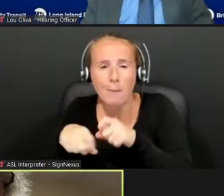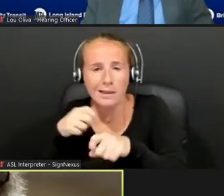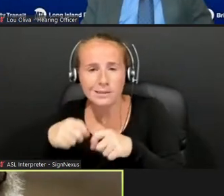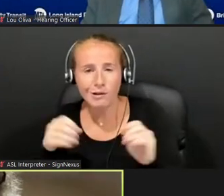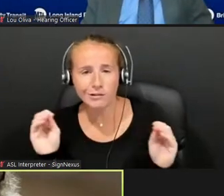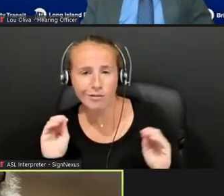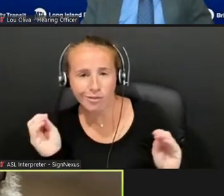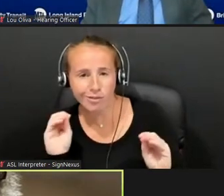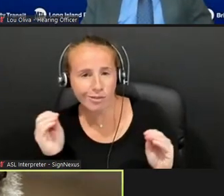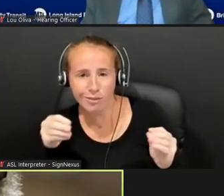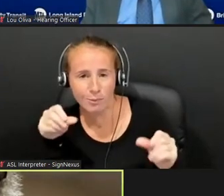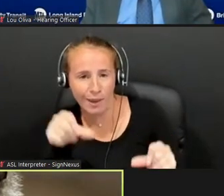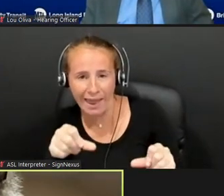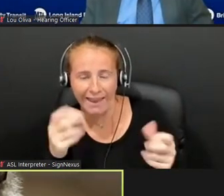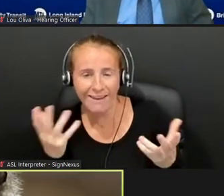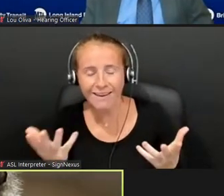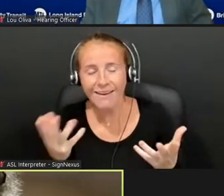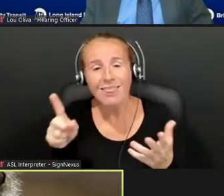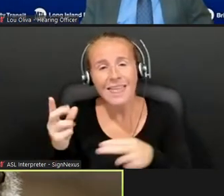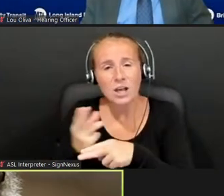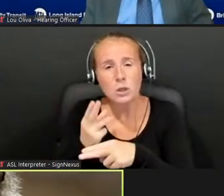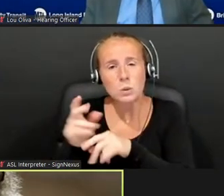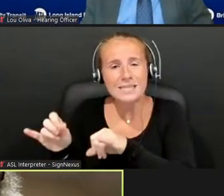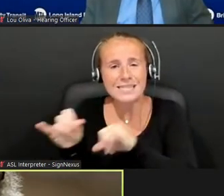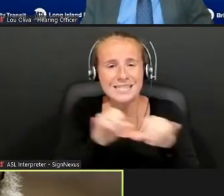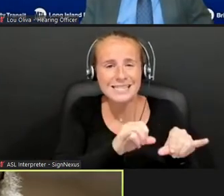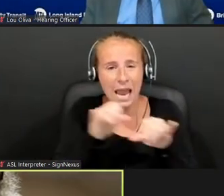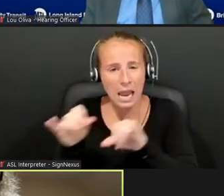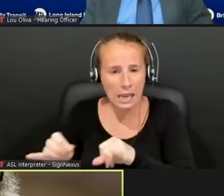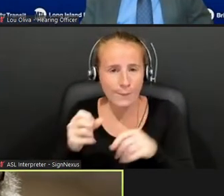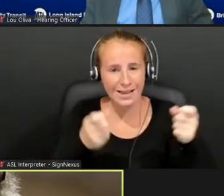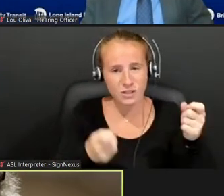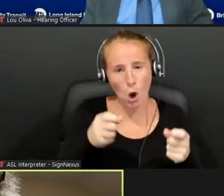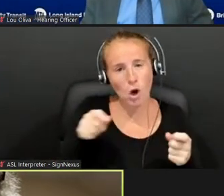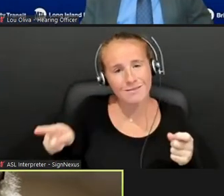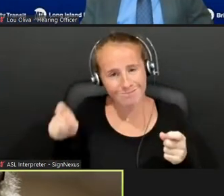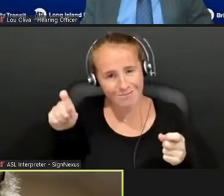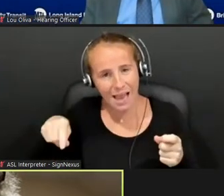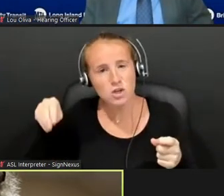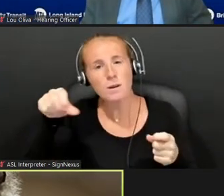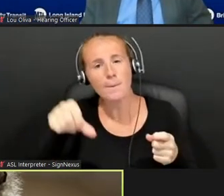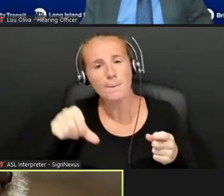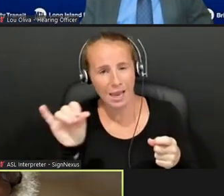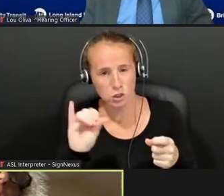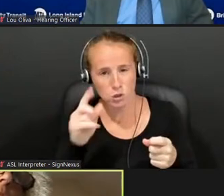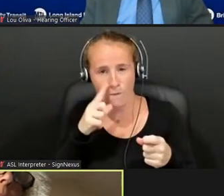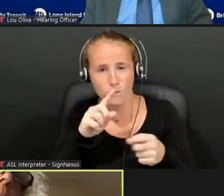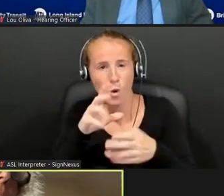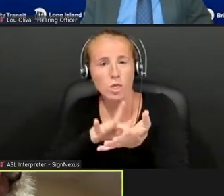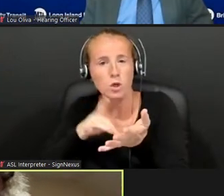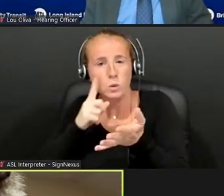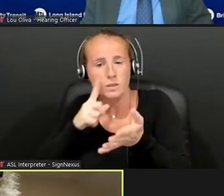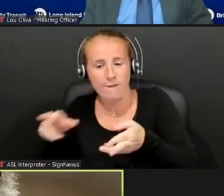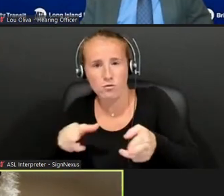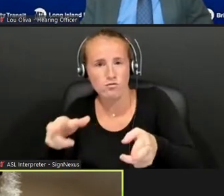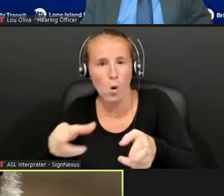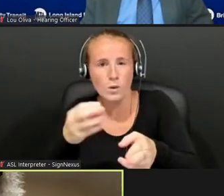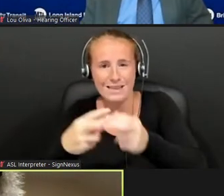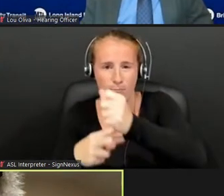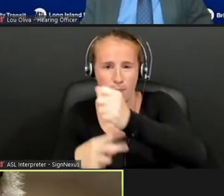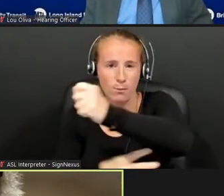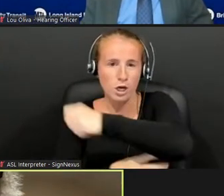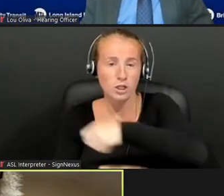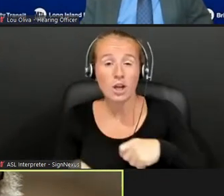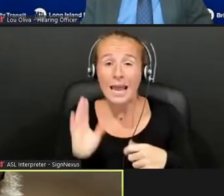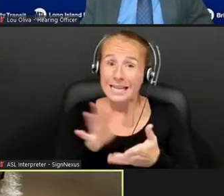since they are using many of the same facilities as cause they too should be paying for the use of the roadways and the bridges it's nice to